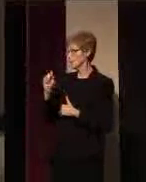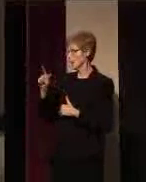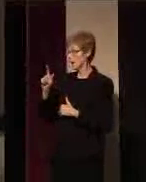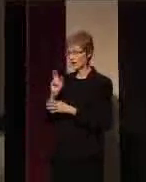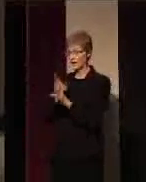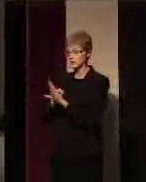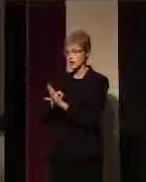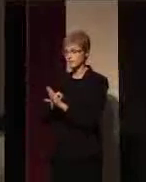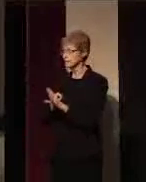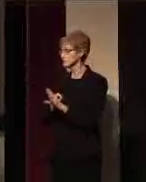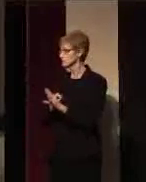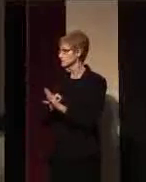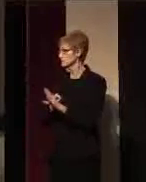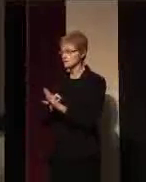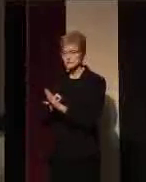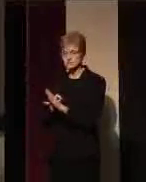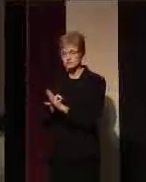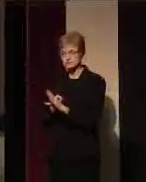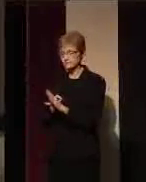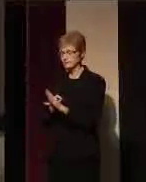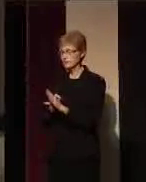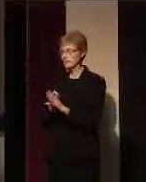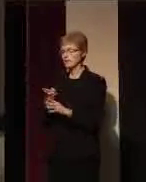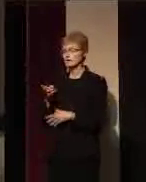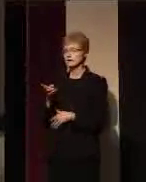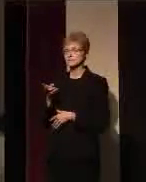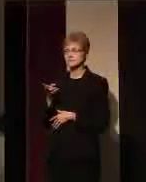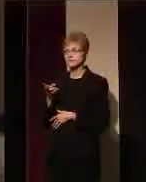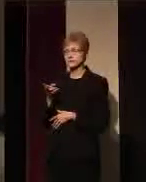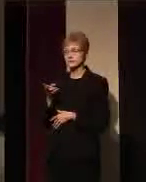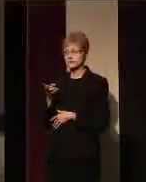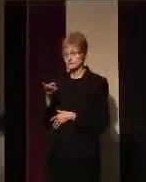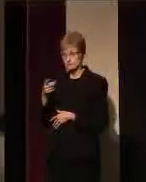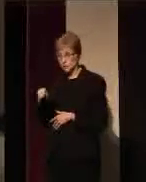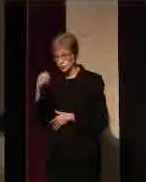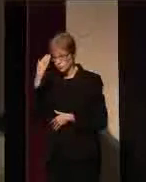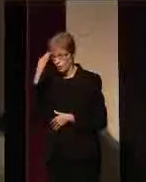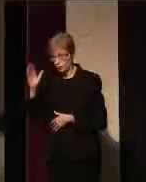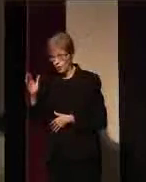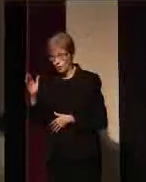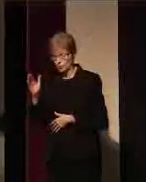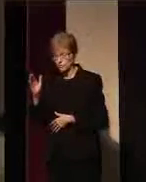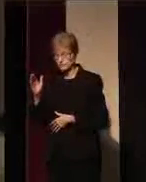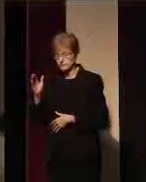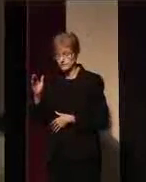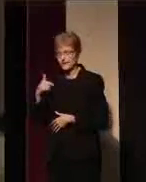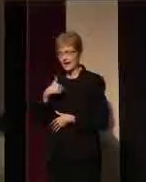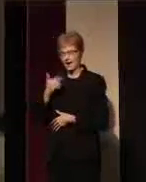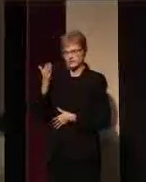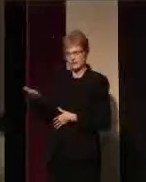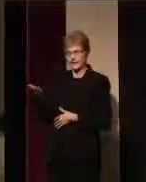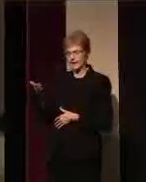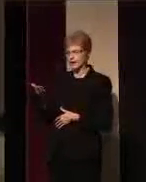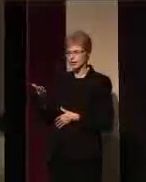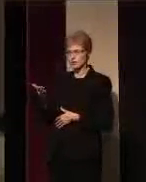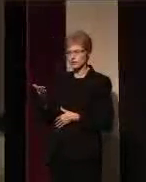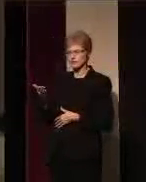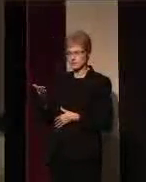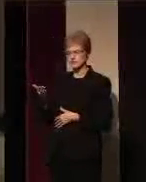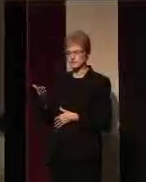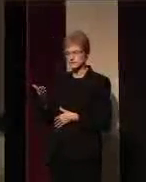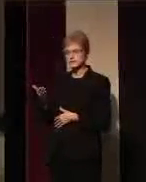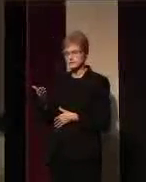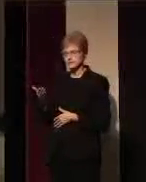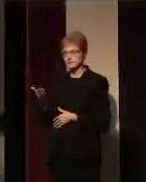sure, I think it's important. Sure, and we have a hand waving right, over there. For those that don't know, and I was there day one, probably